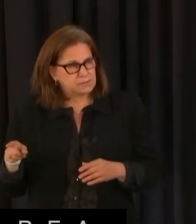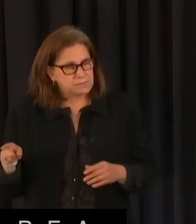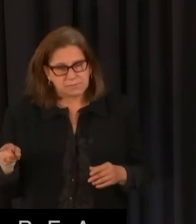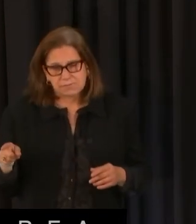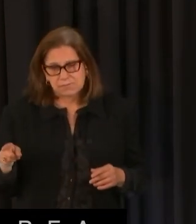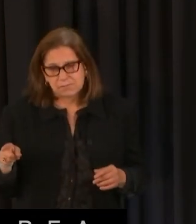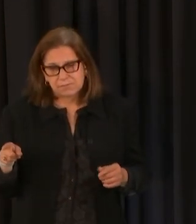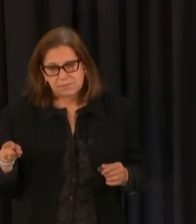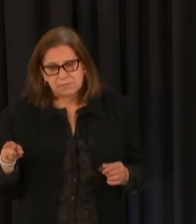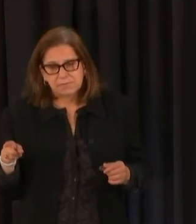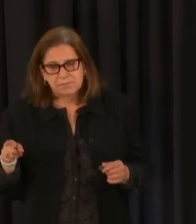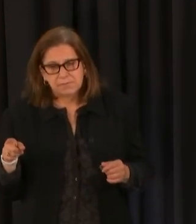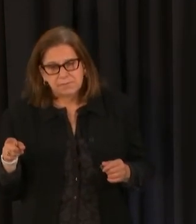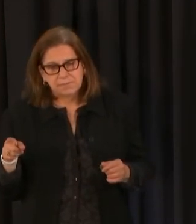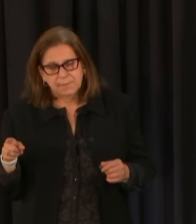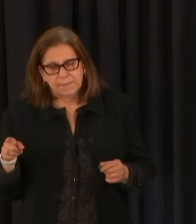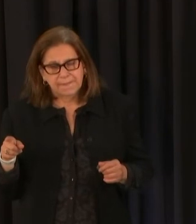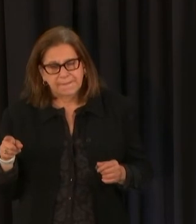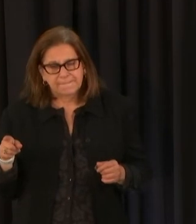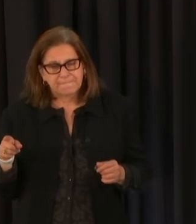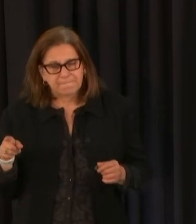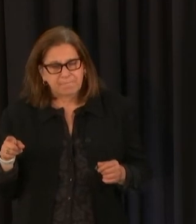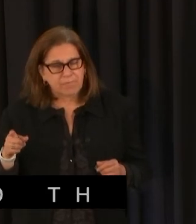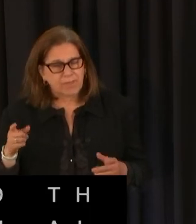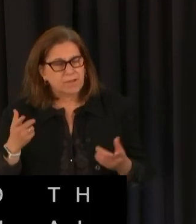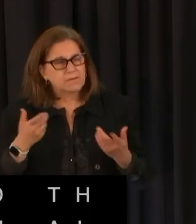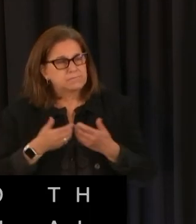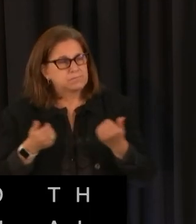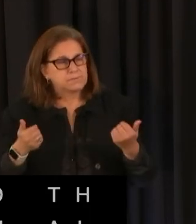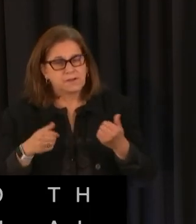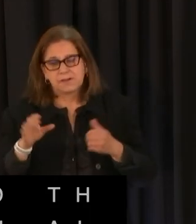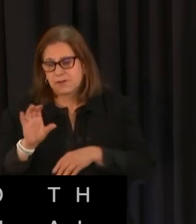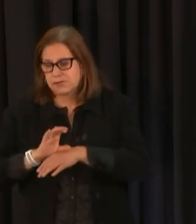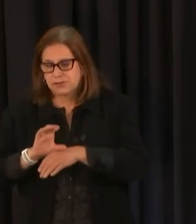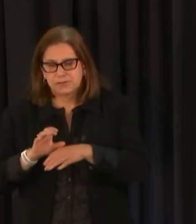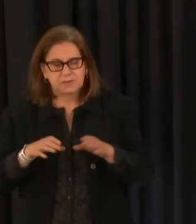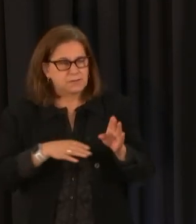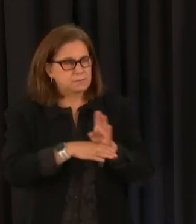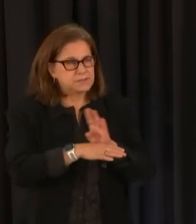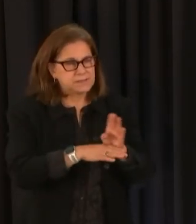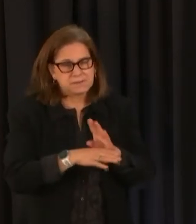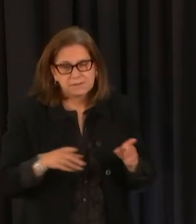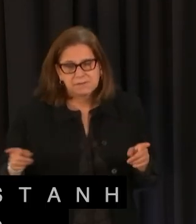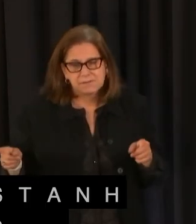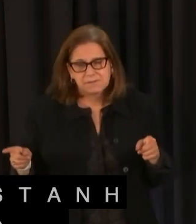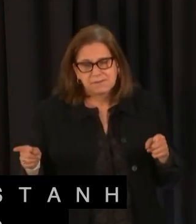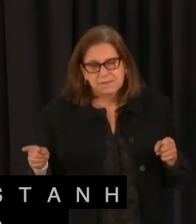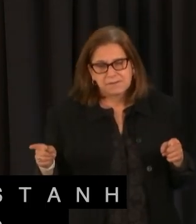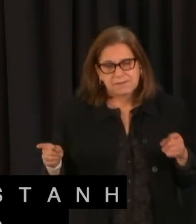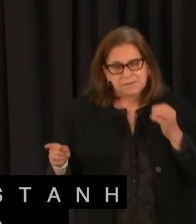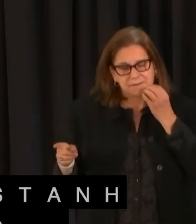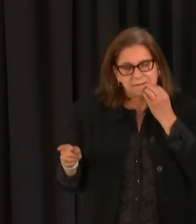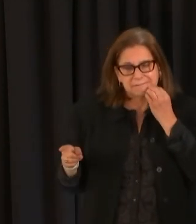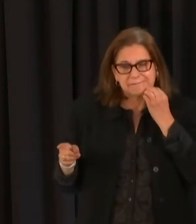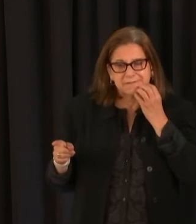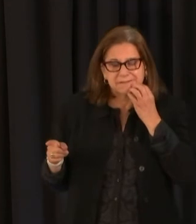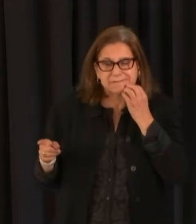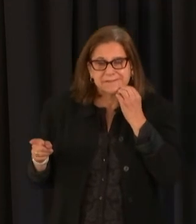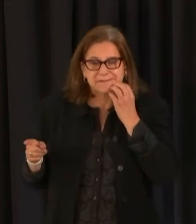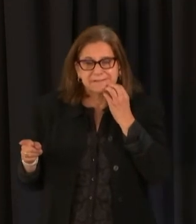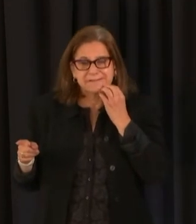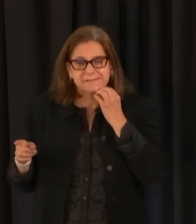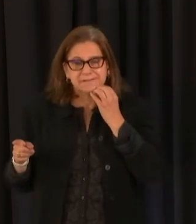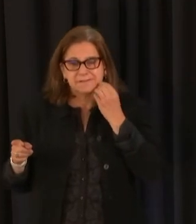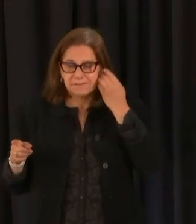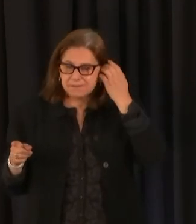in on where you stand right now with businesses and churches, different entities, only, requiring people